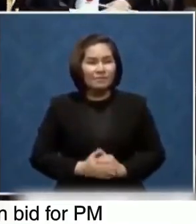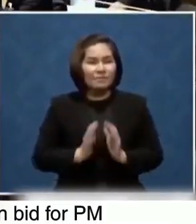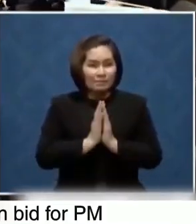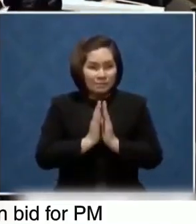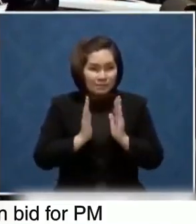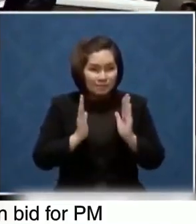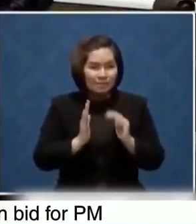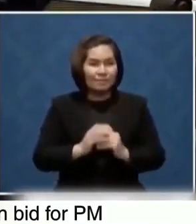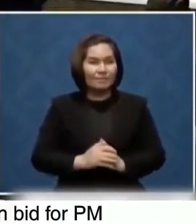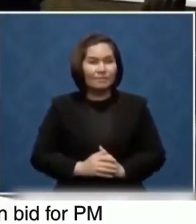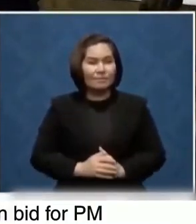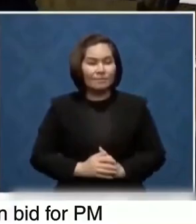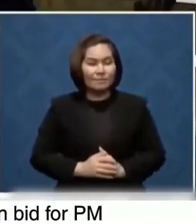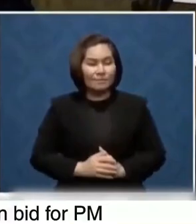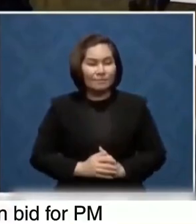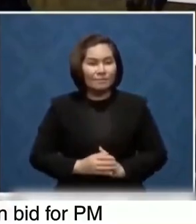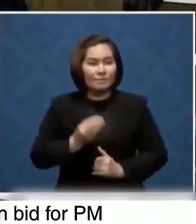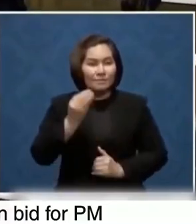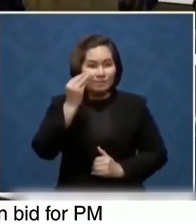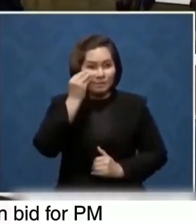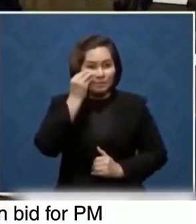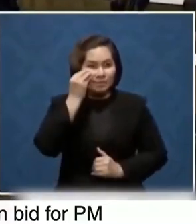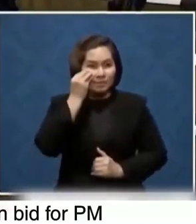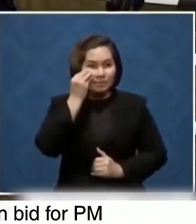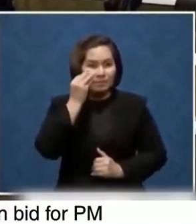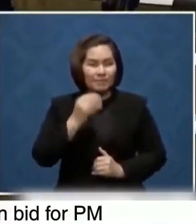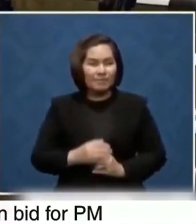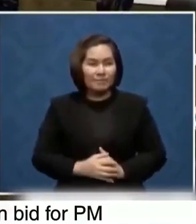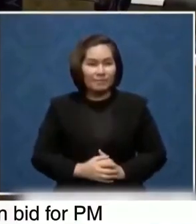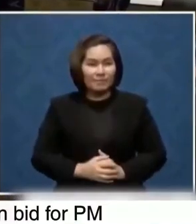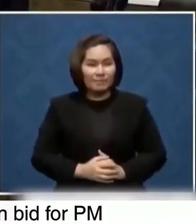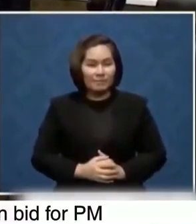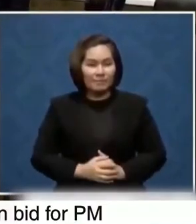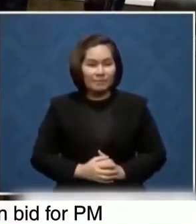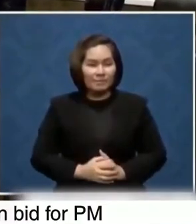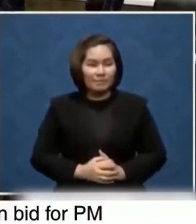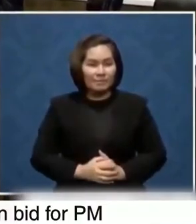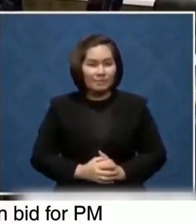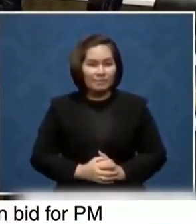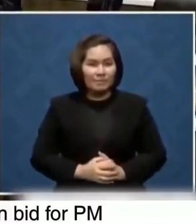job. The second largest party, Pertai, is now expected to lead the next government.